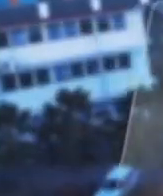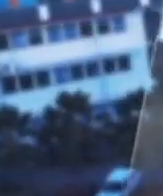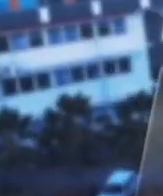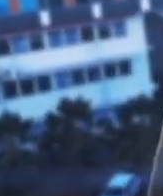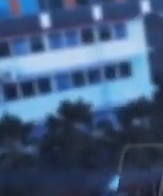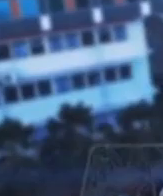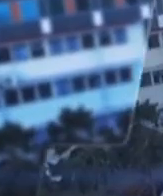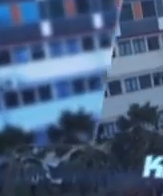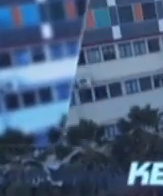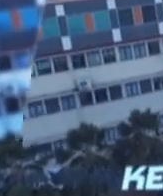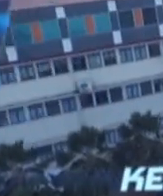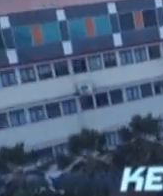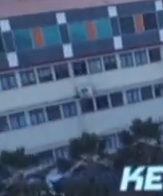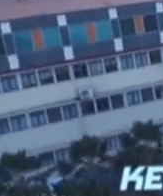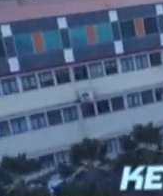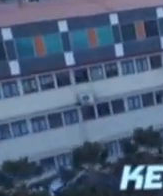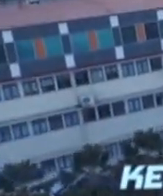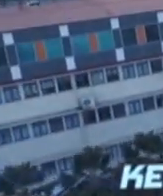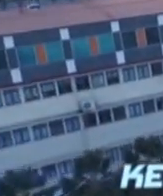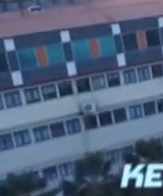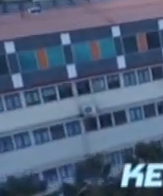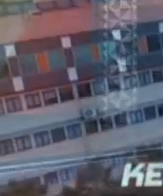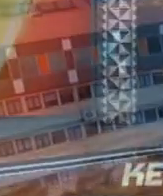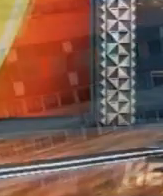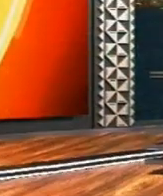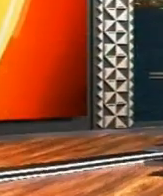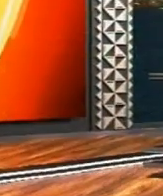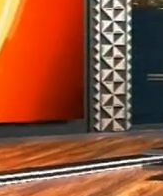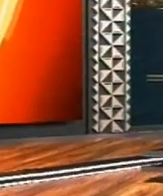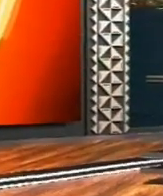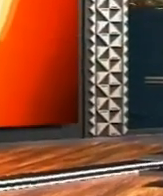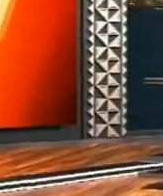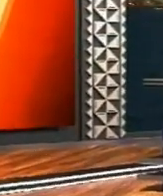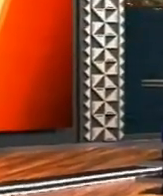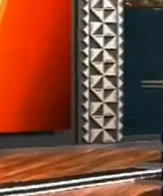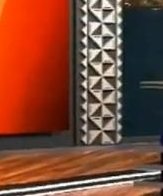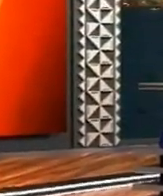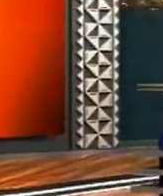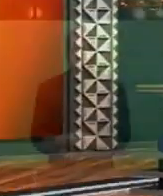From the studios of FBC Subha, Edwin Nunn.